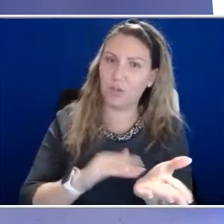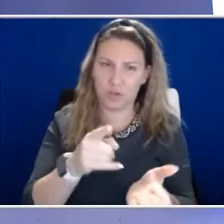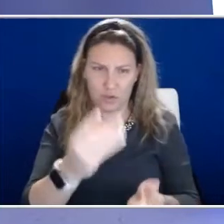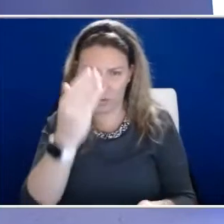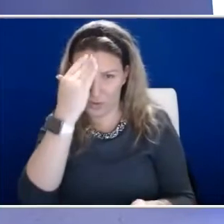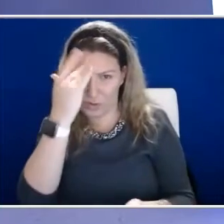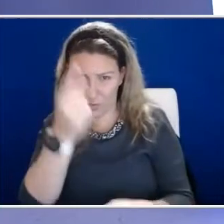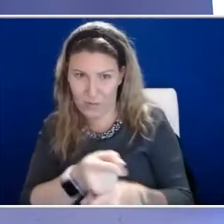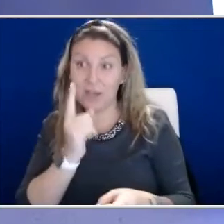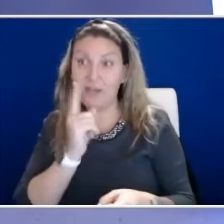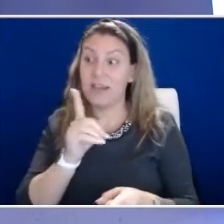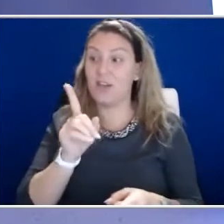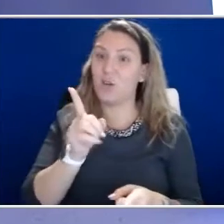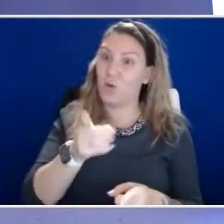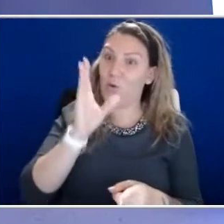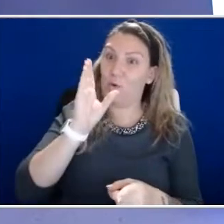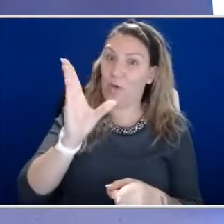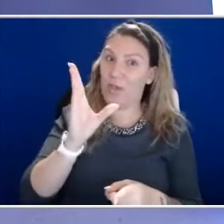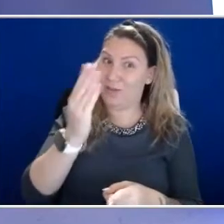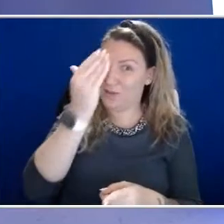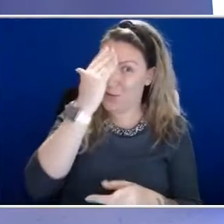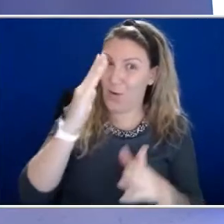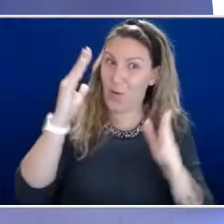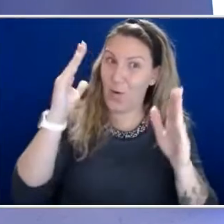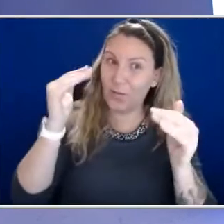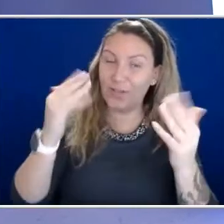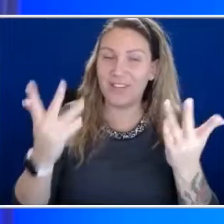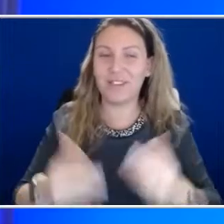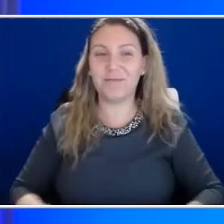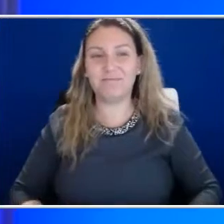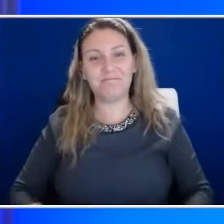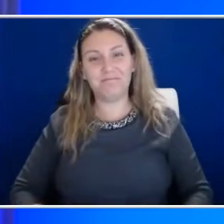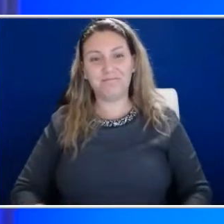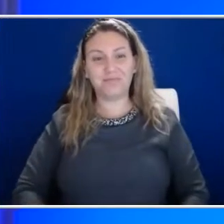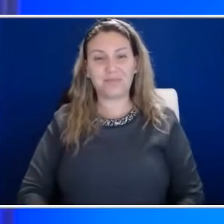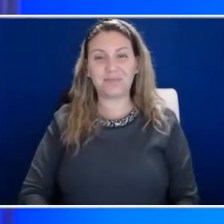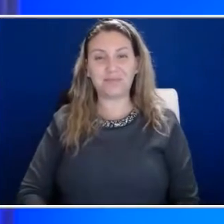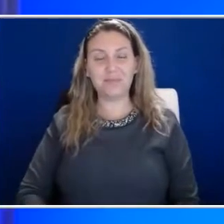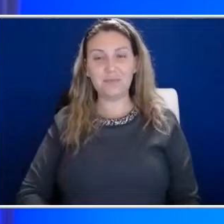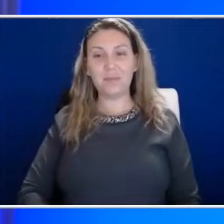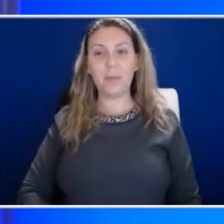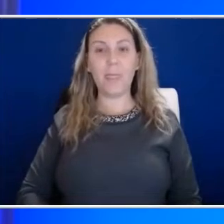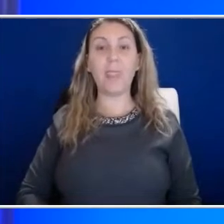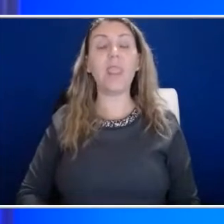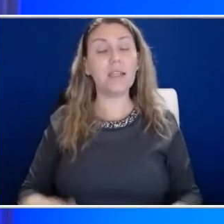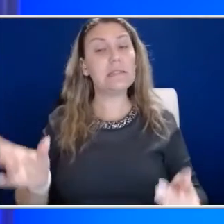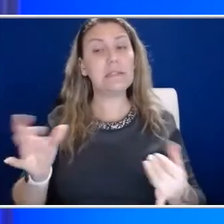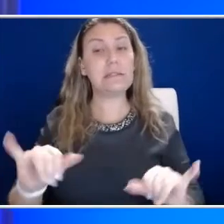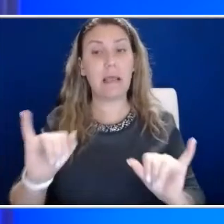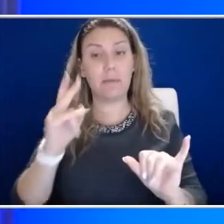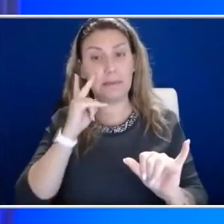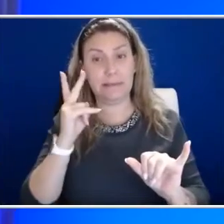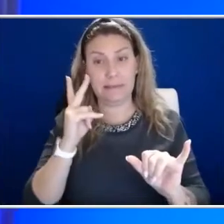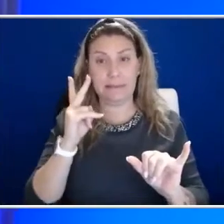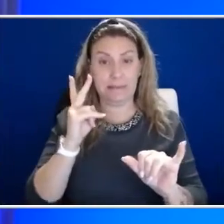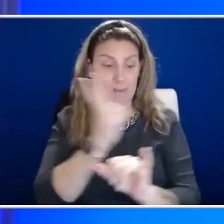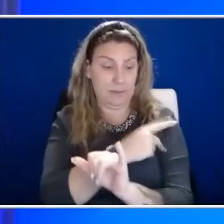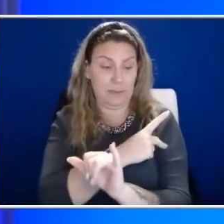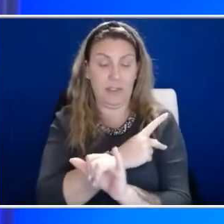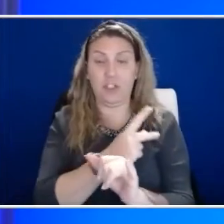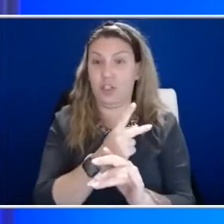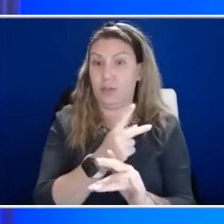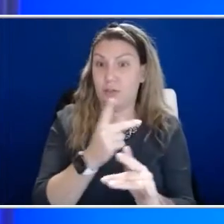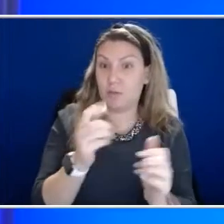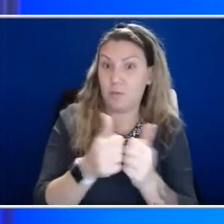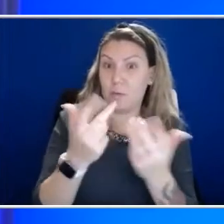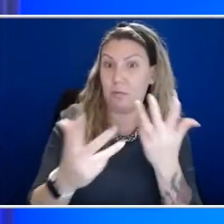That's true. You will know. Hopefully. But I think you're right. And it's not uncommon for us to see patients who have a burn more than a week back, and that's